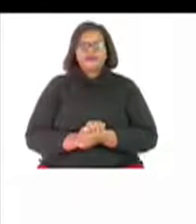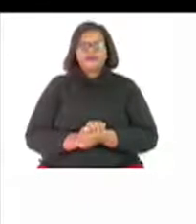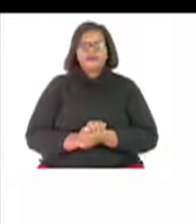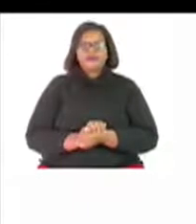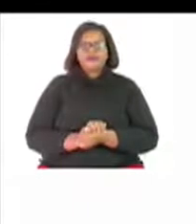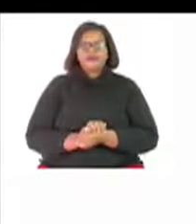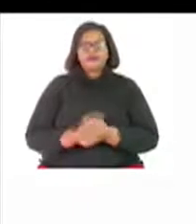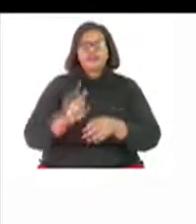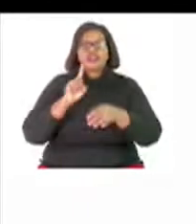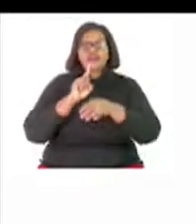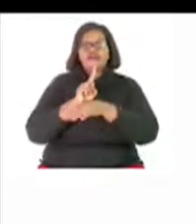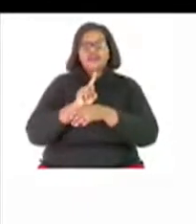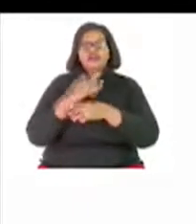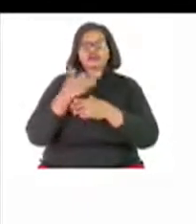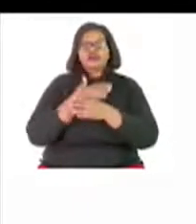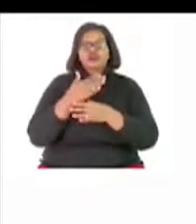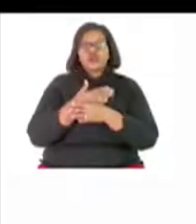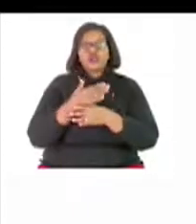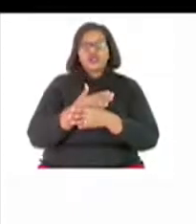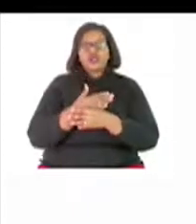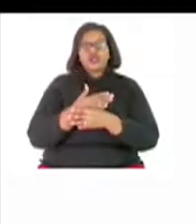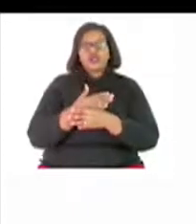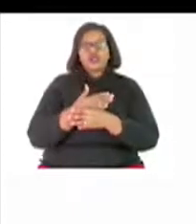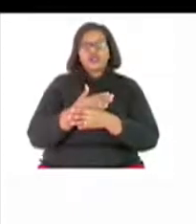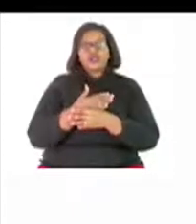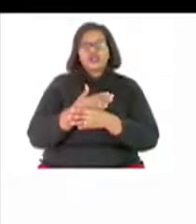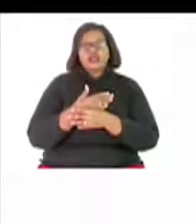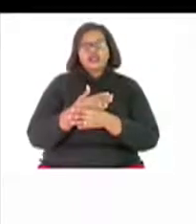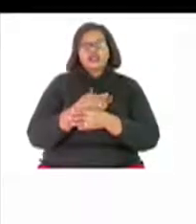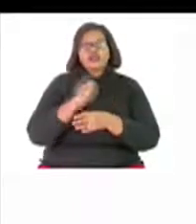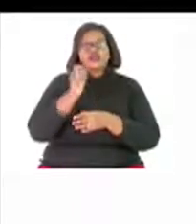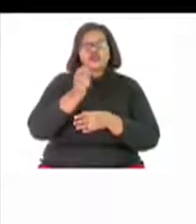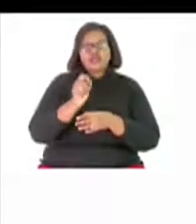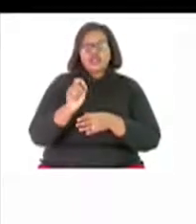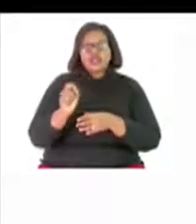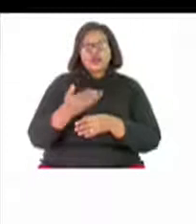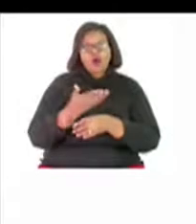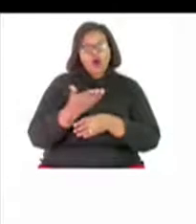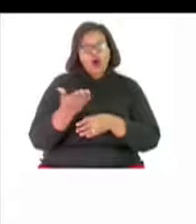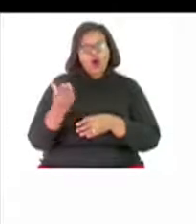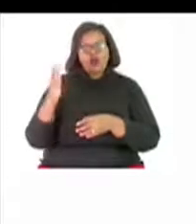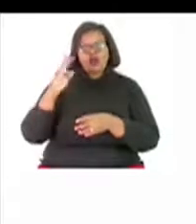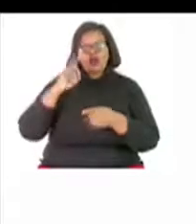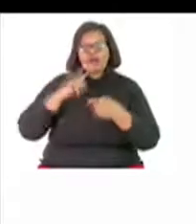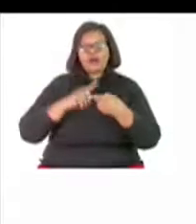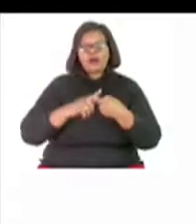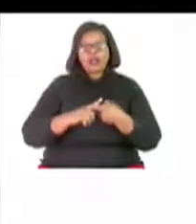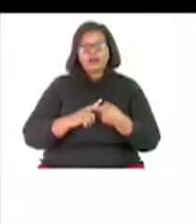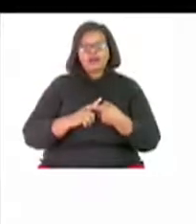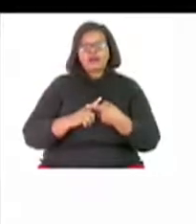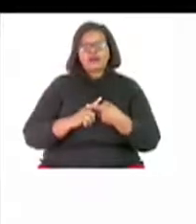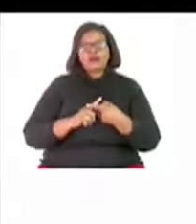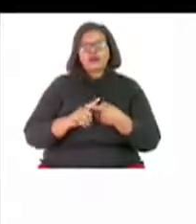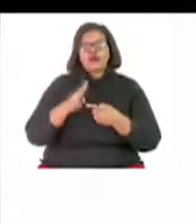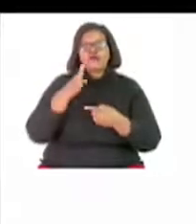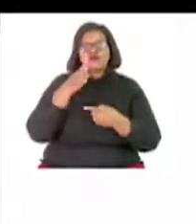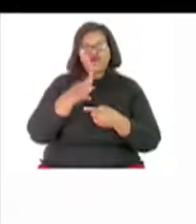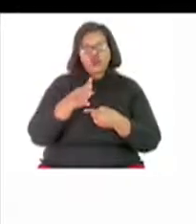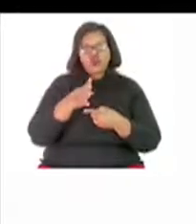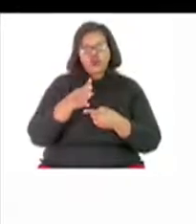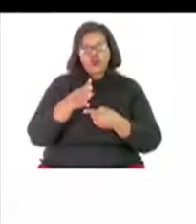The first activity is, all you have to do is to write all the multiples of